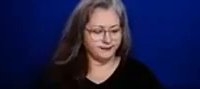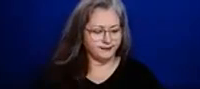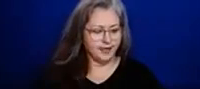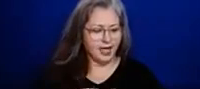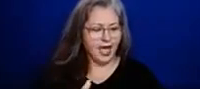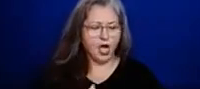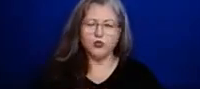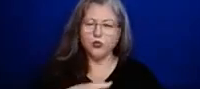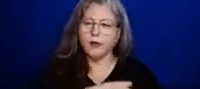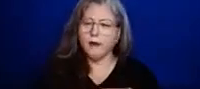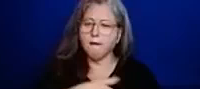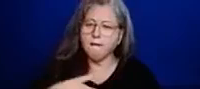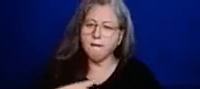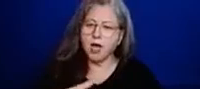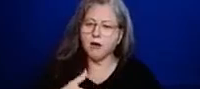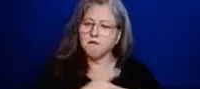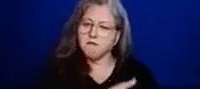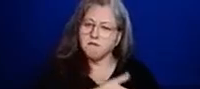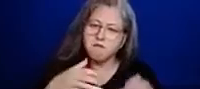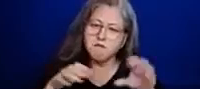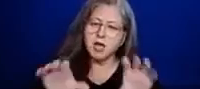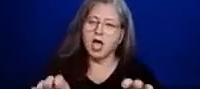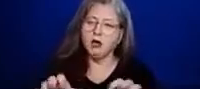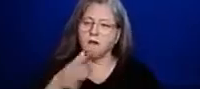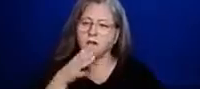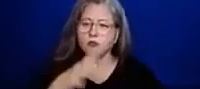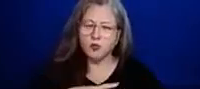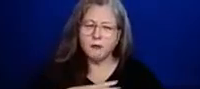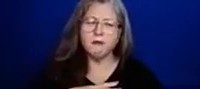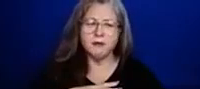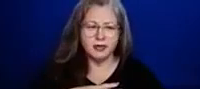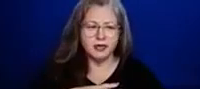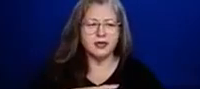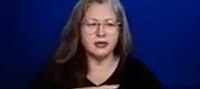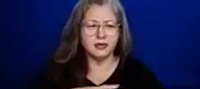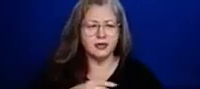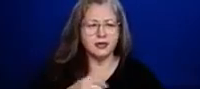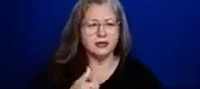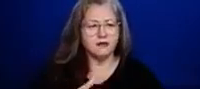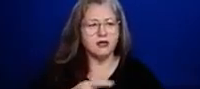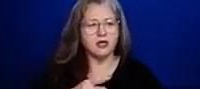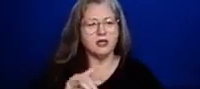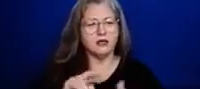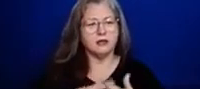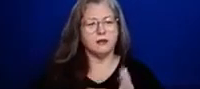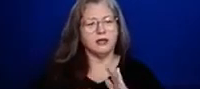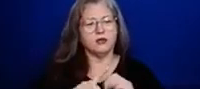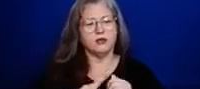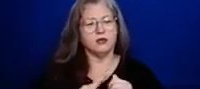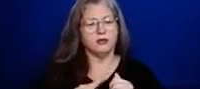the empowerment of women, and it has to do